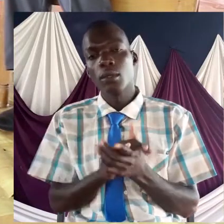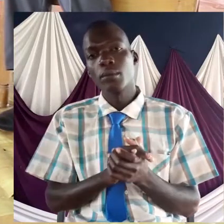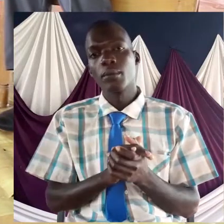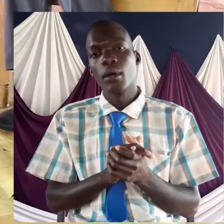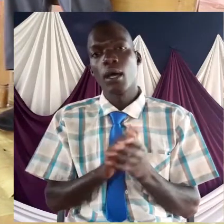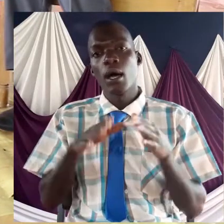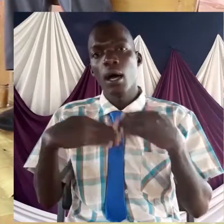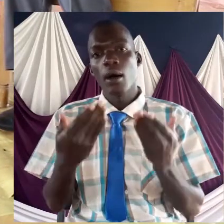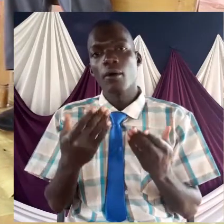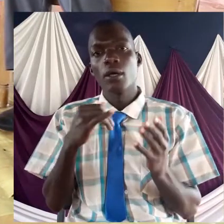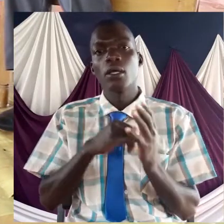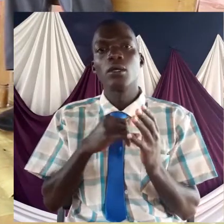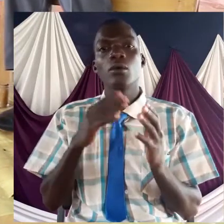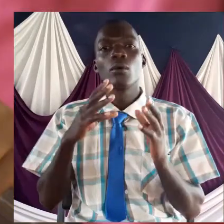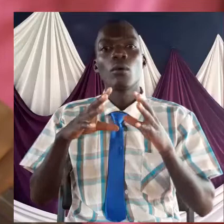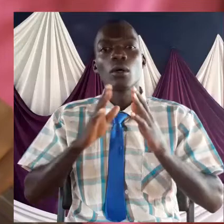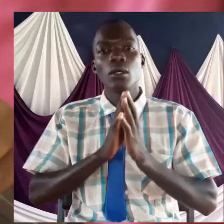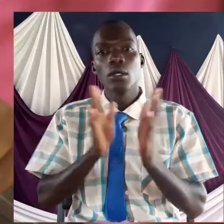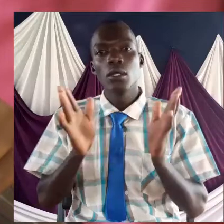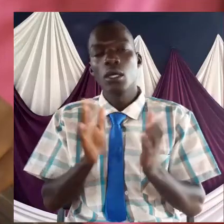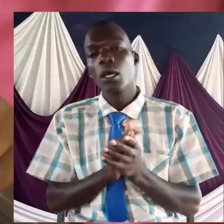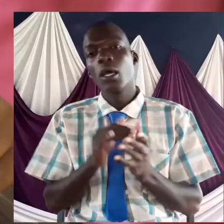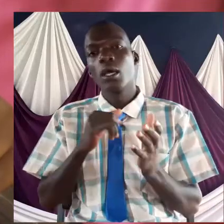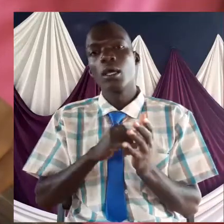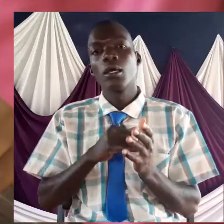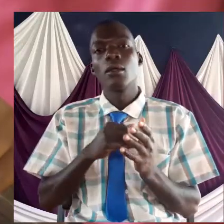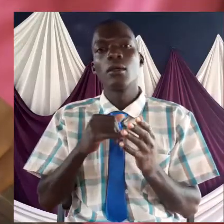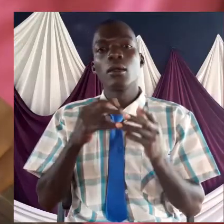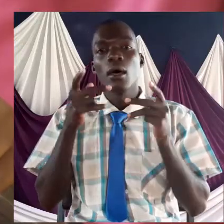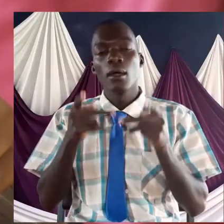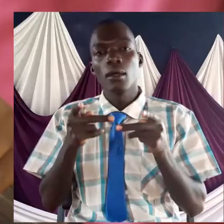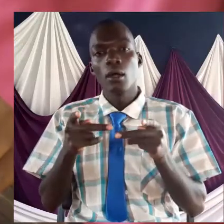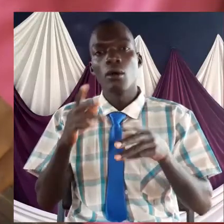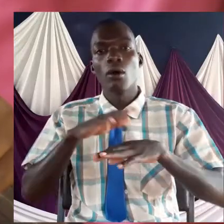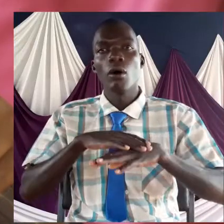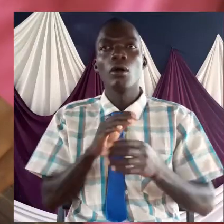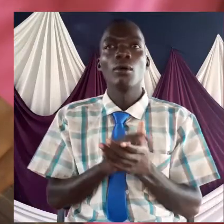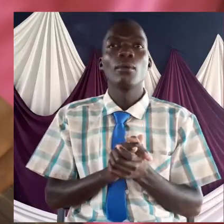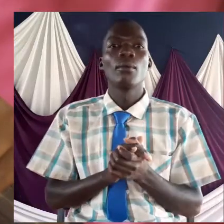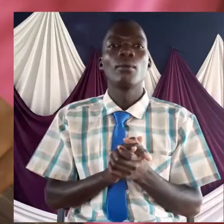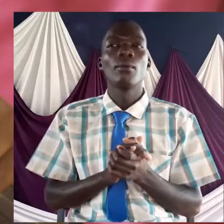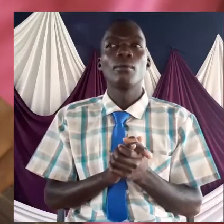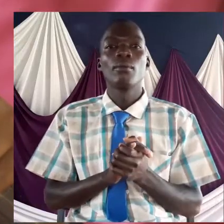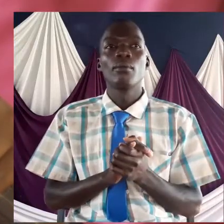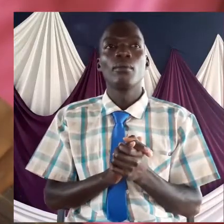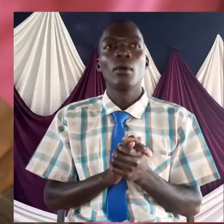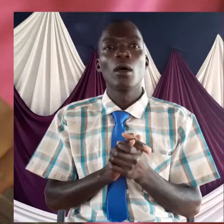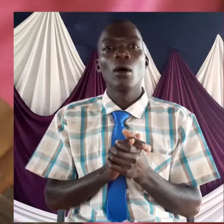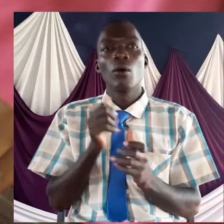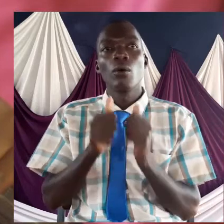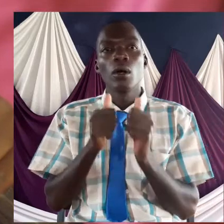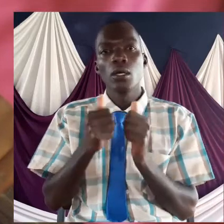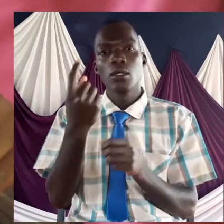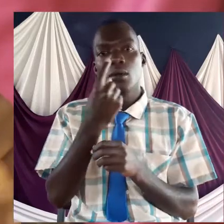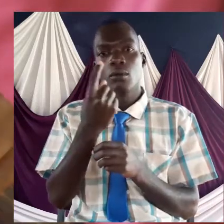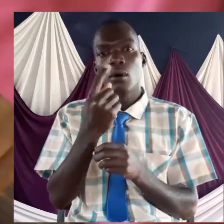Mm-hmm. Out of this, there were several. Yes. It had 10 horns, mm-hmm, yeah? Mm-hmm, which